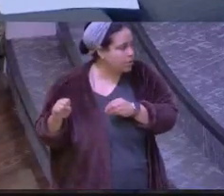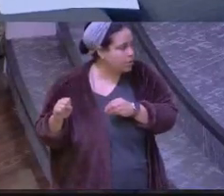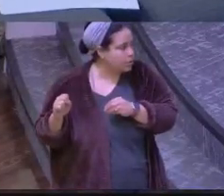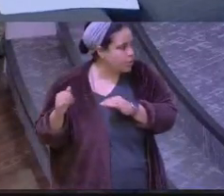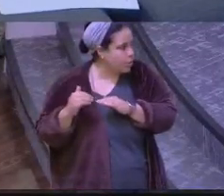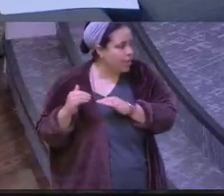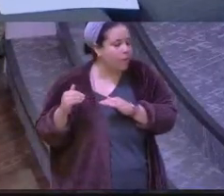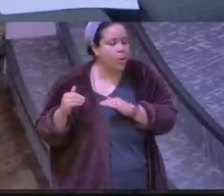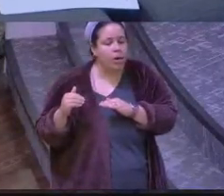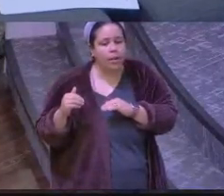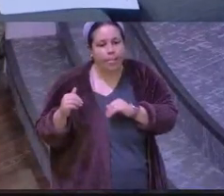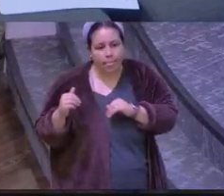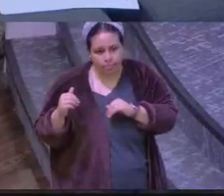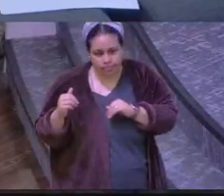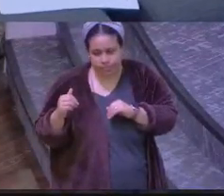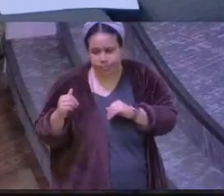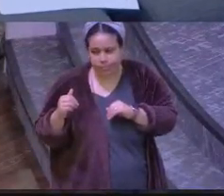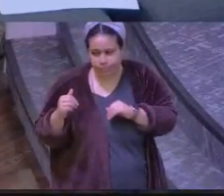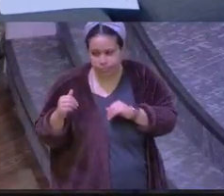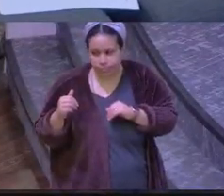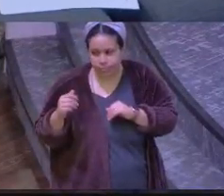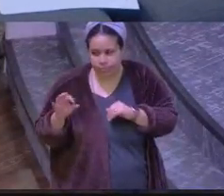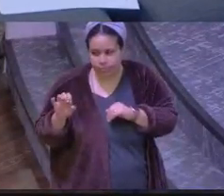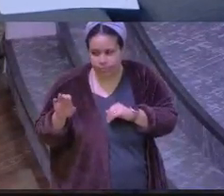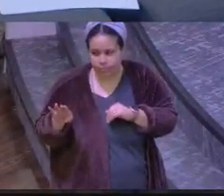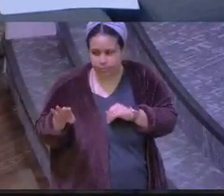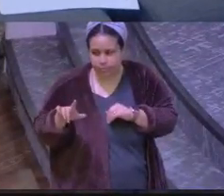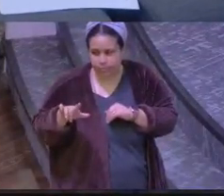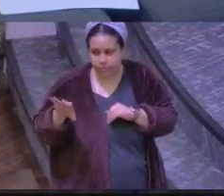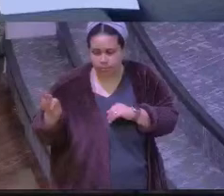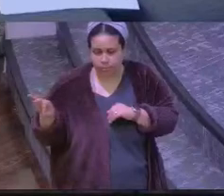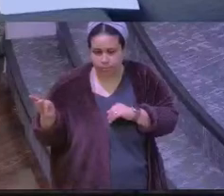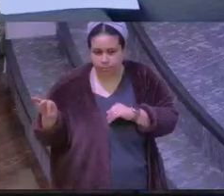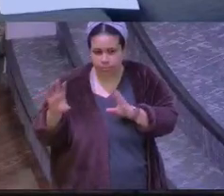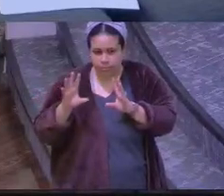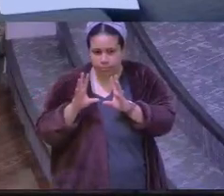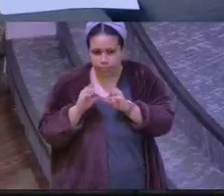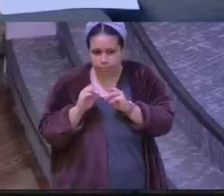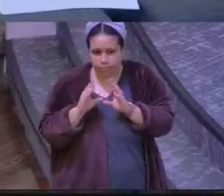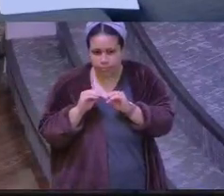it got brought up in our February 29th meeting, so that's kind of what we were trying to,